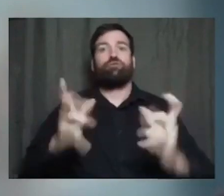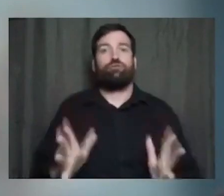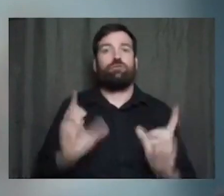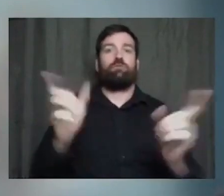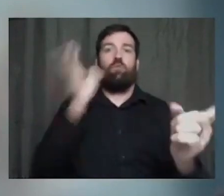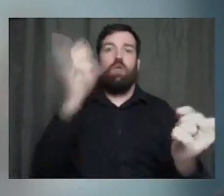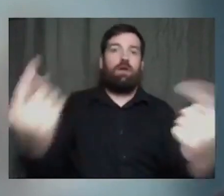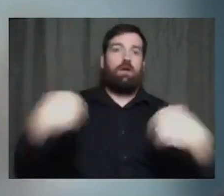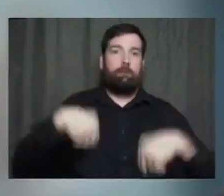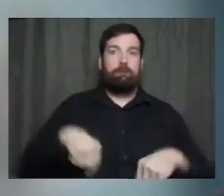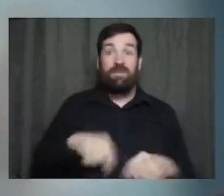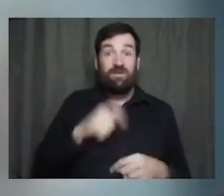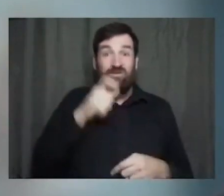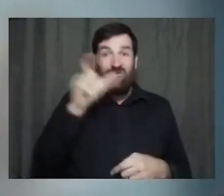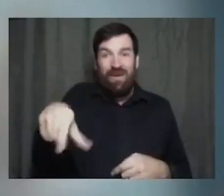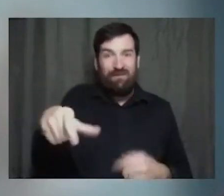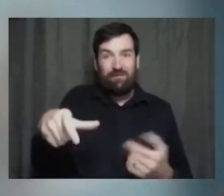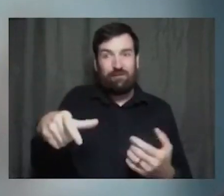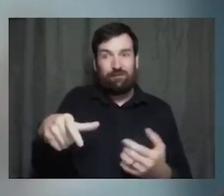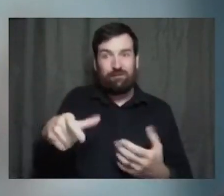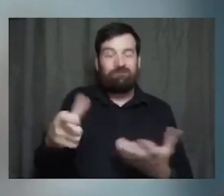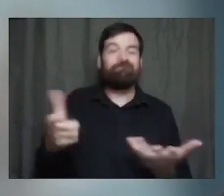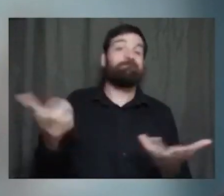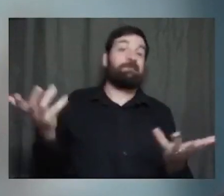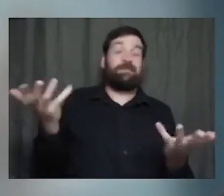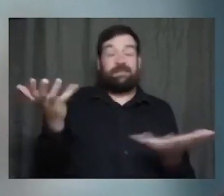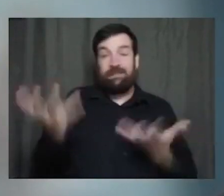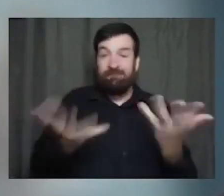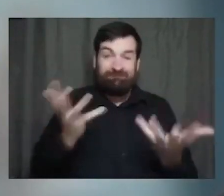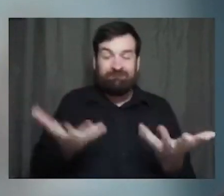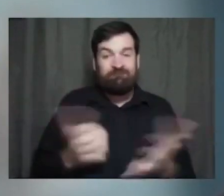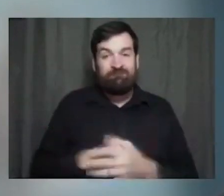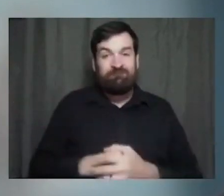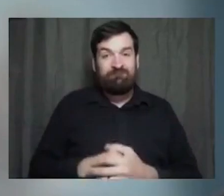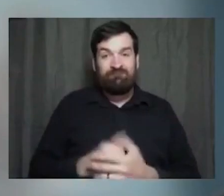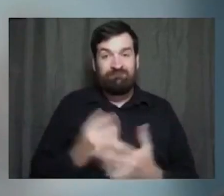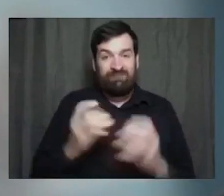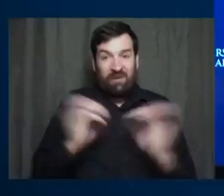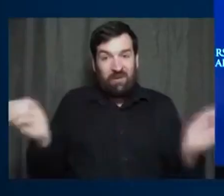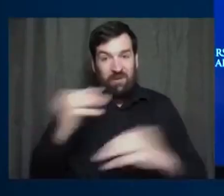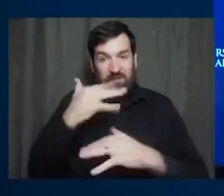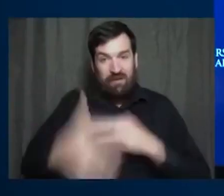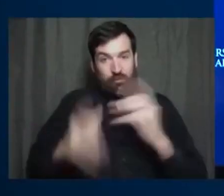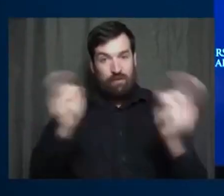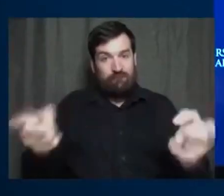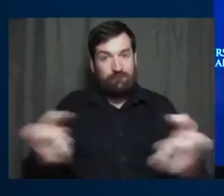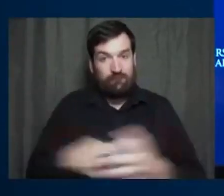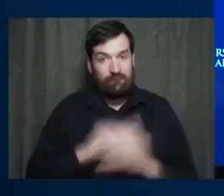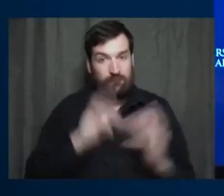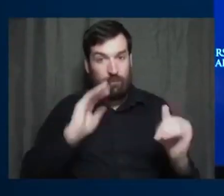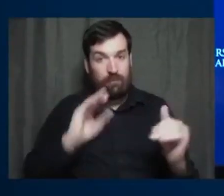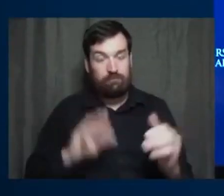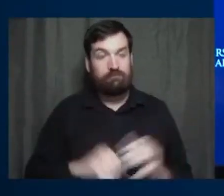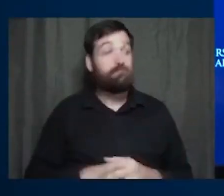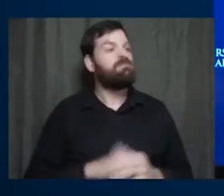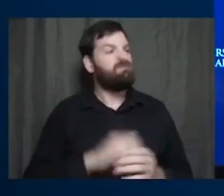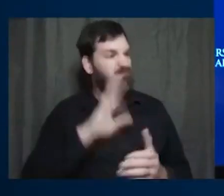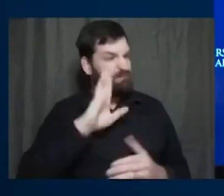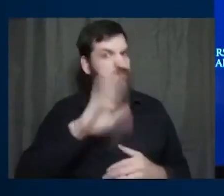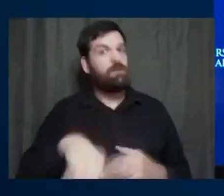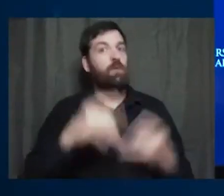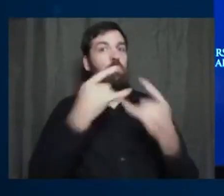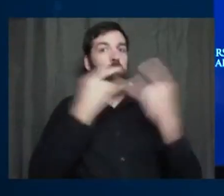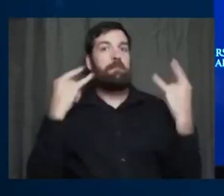start shortchanging anybody. But yeah, it's very critical right now. Yeah, and we know mask restrictions have been lifted. A lot